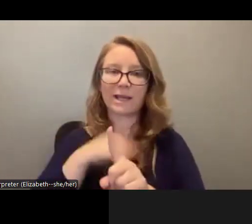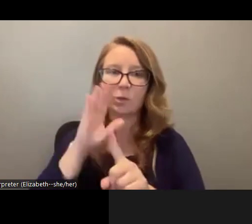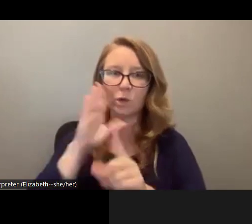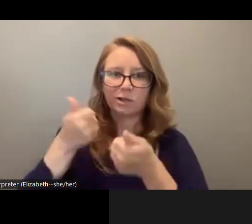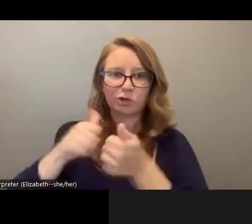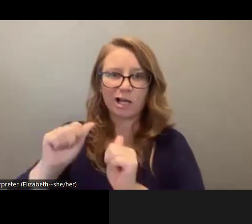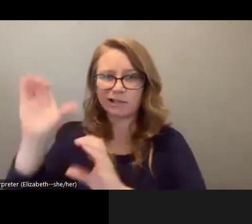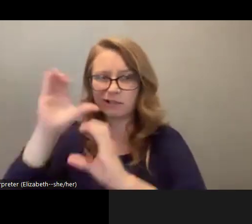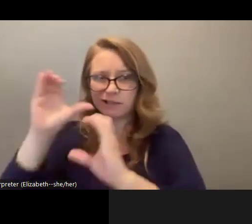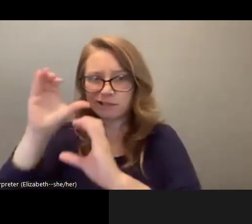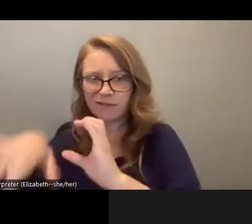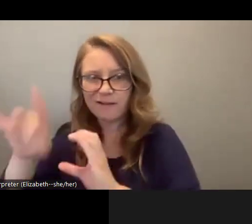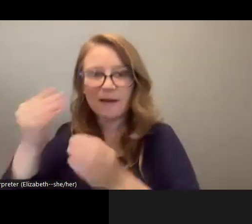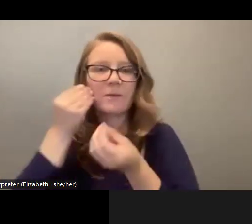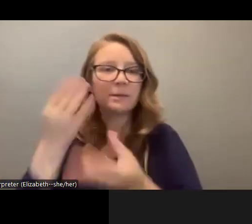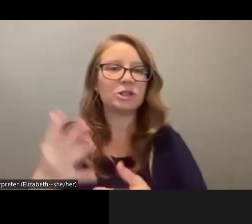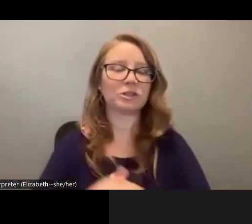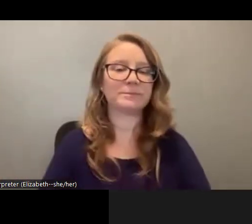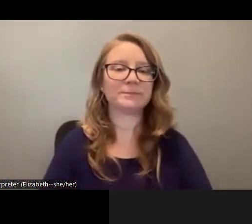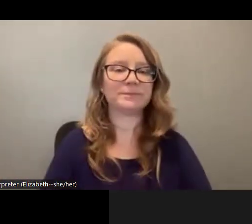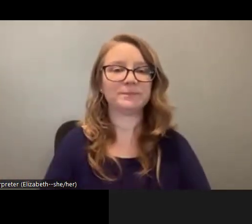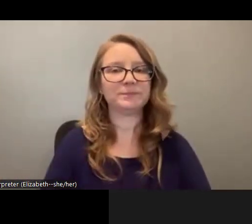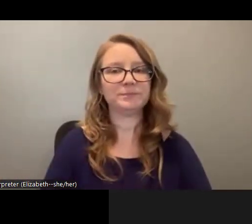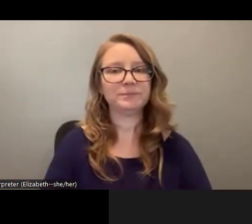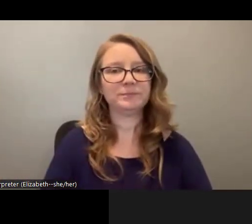see if we can get that information.